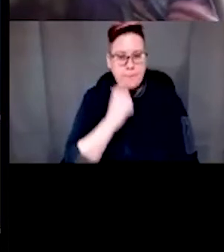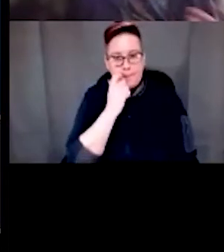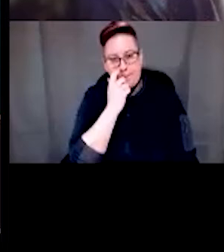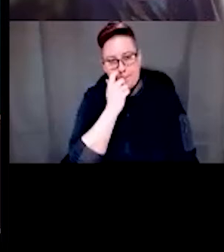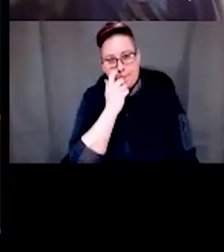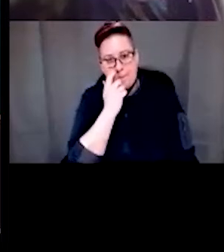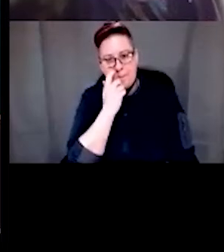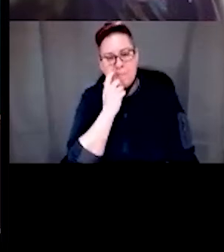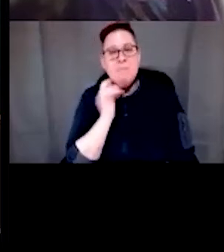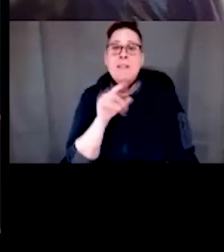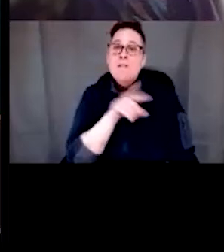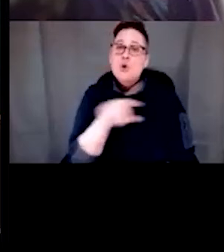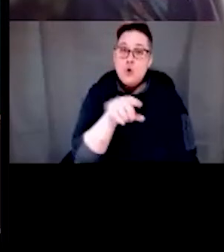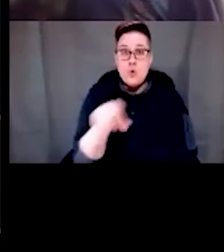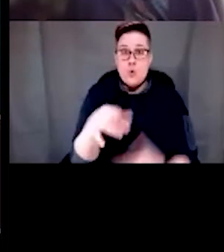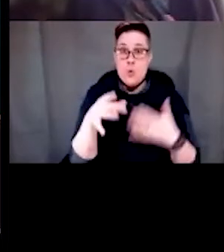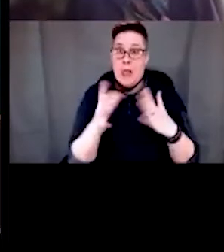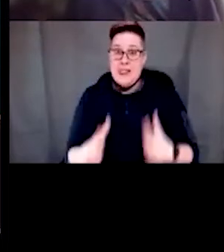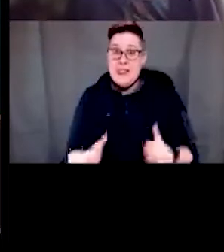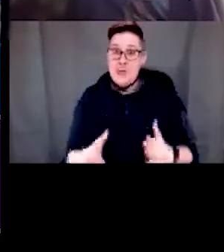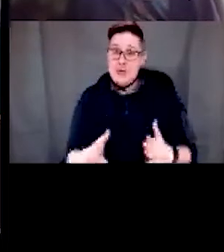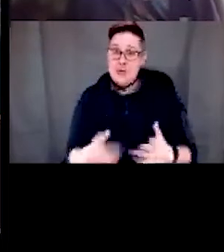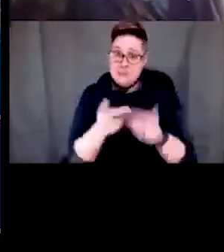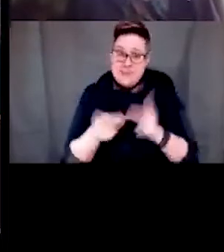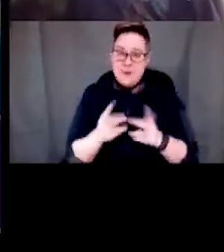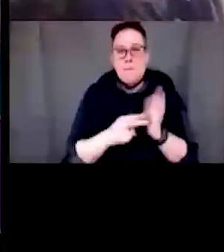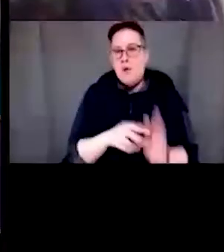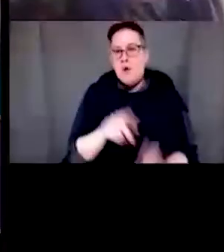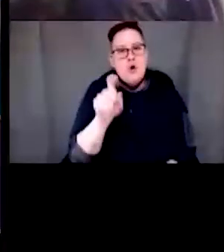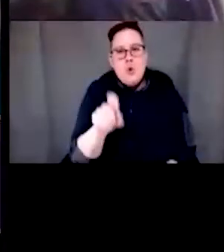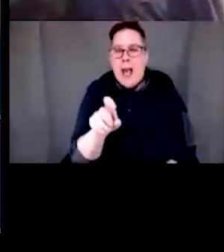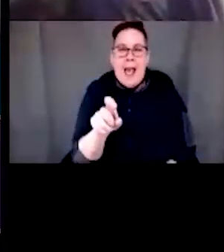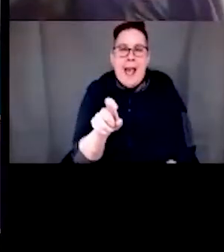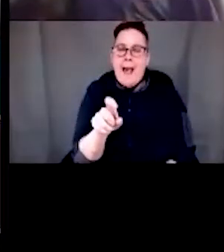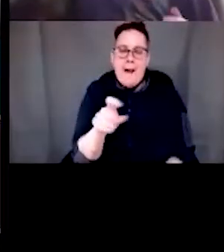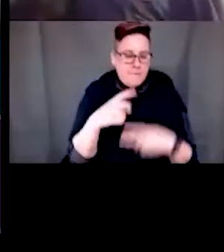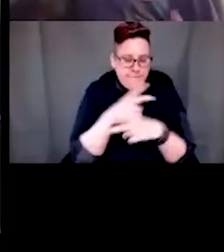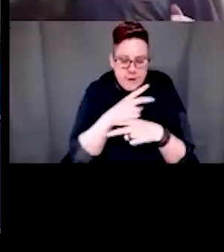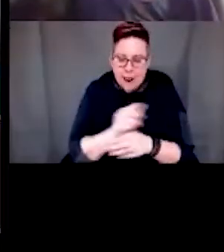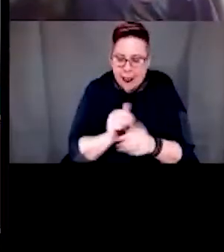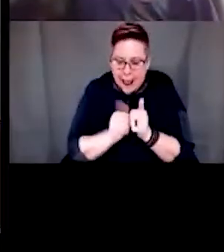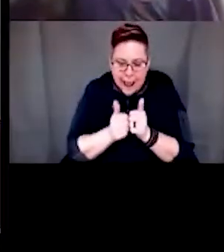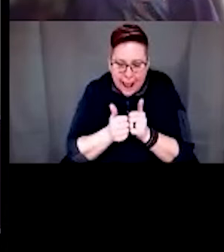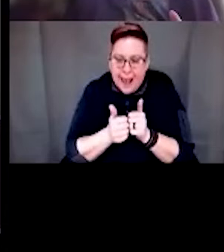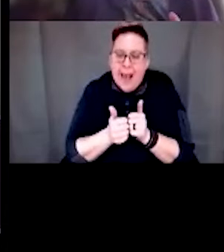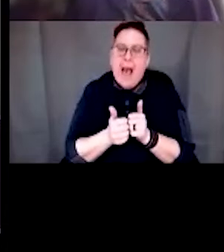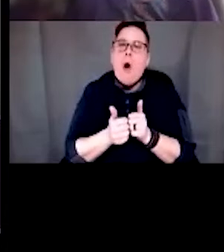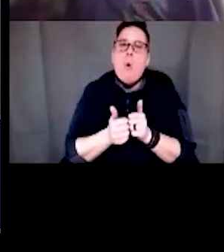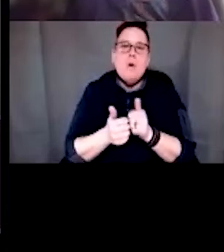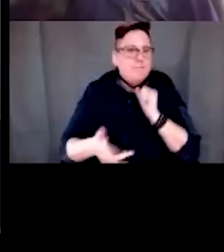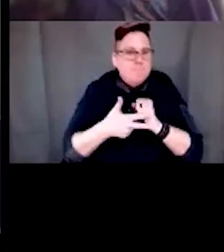If you are in a leadership position, it means you're going to have to find some way to find time